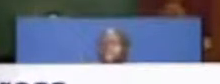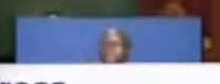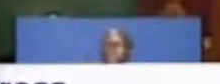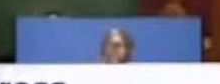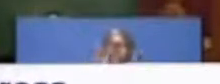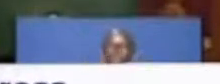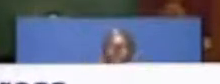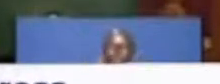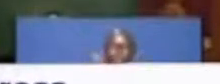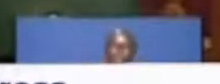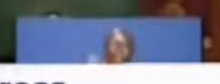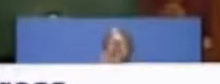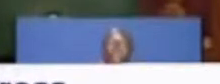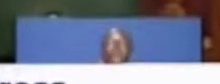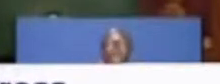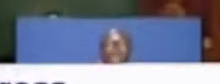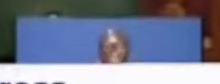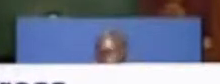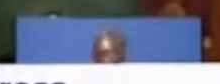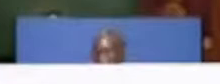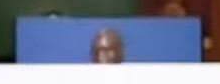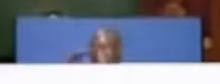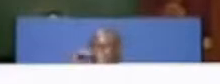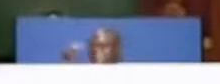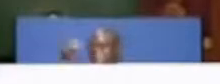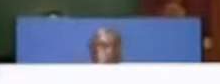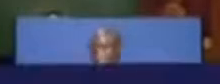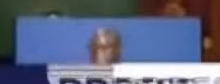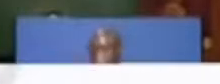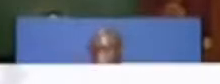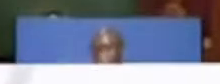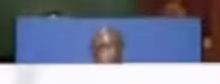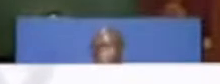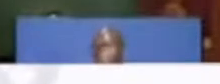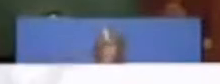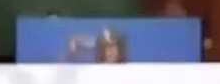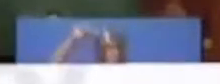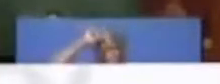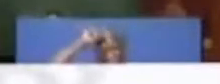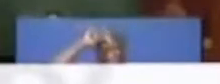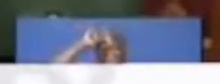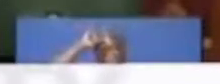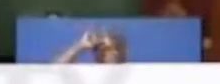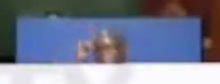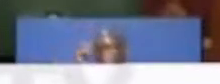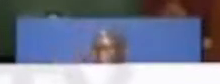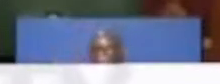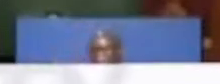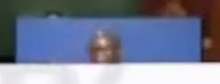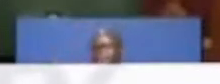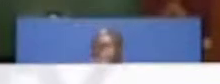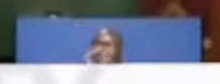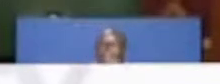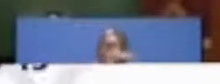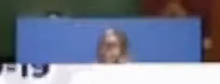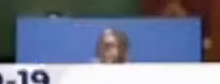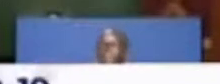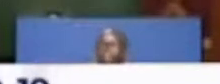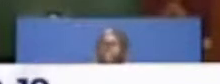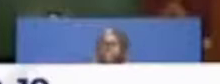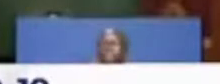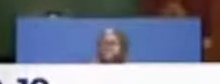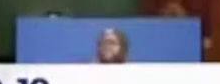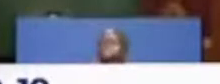Uganda. Mr. Speaker, my administration has set in motion the process of reviving the blue